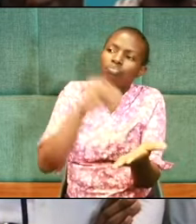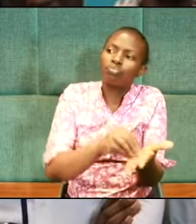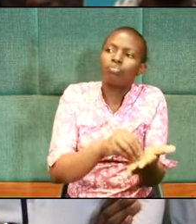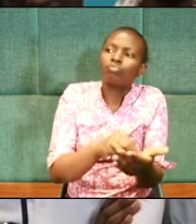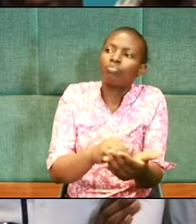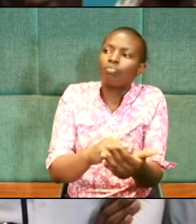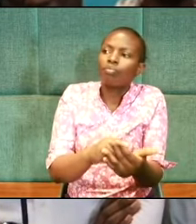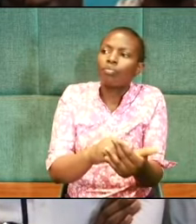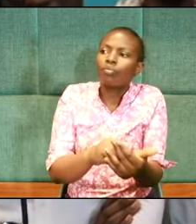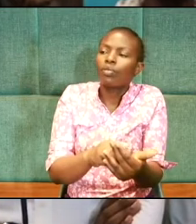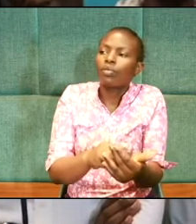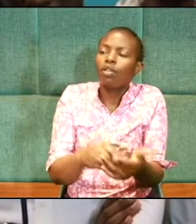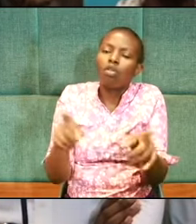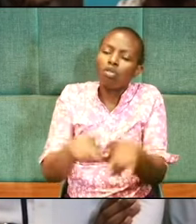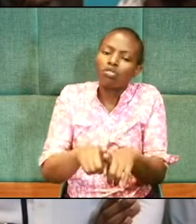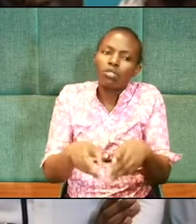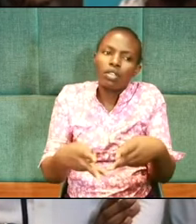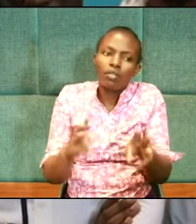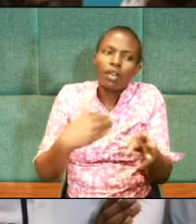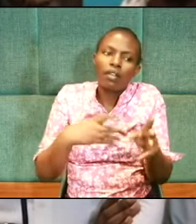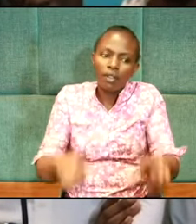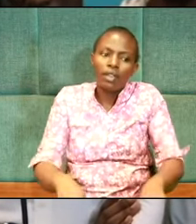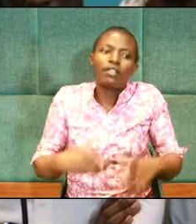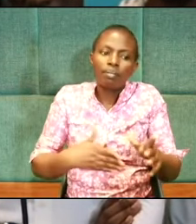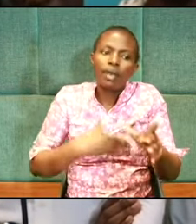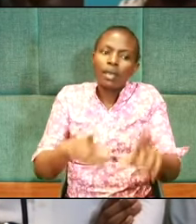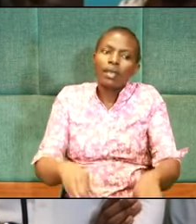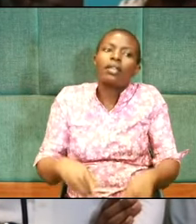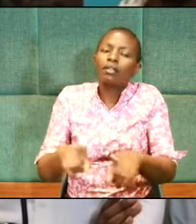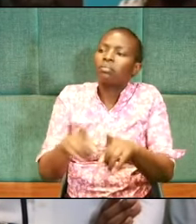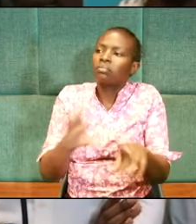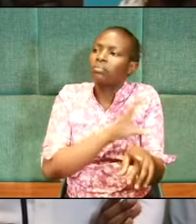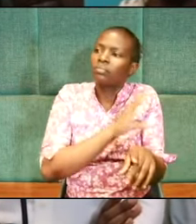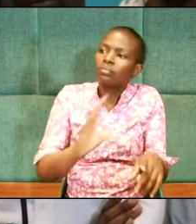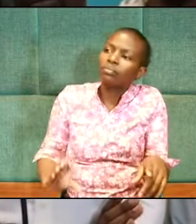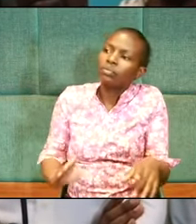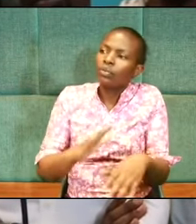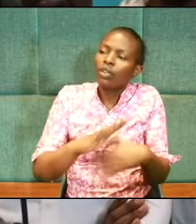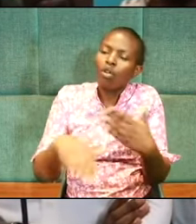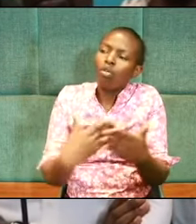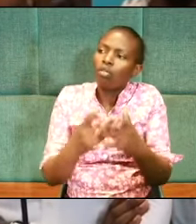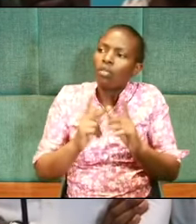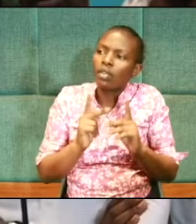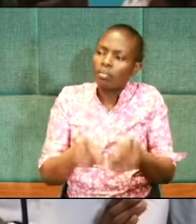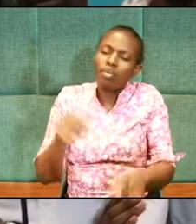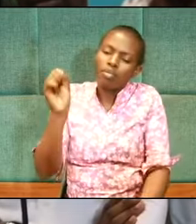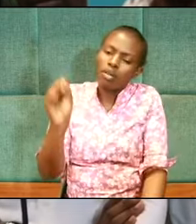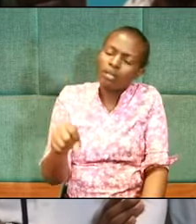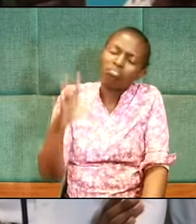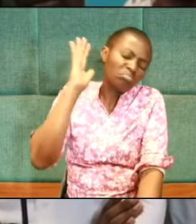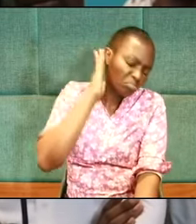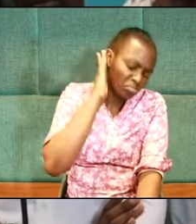God's will, the way I've lived my life, I'm not a Christian. I know everybody can listen. I